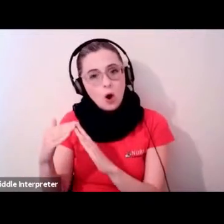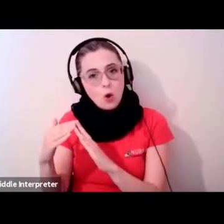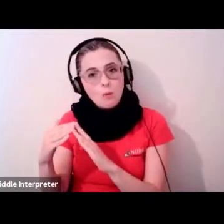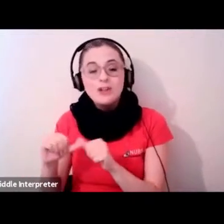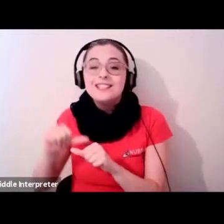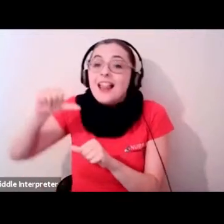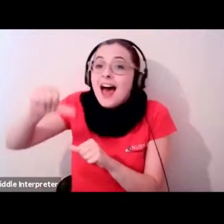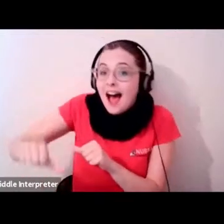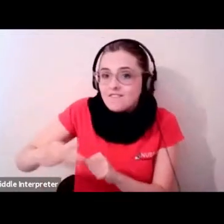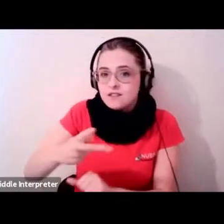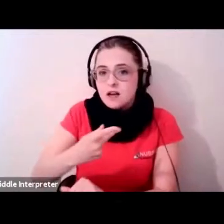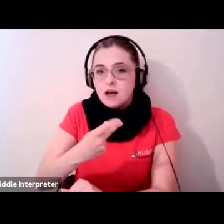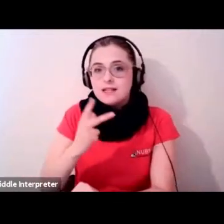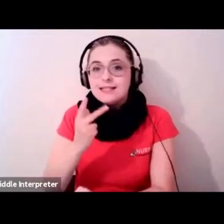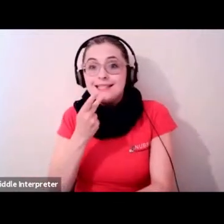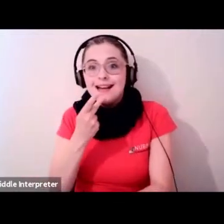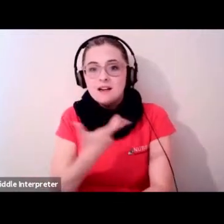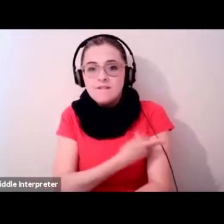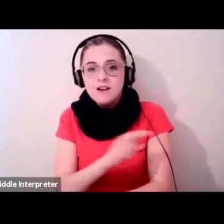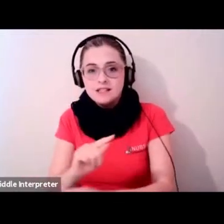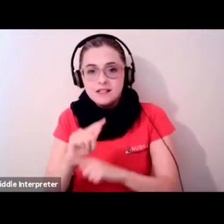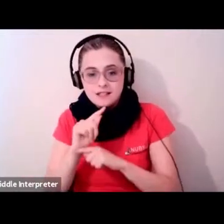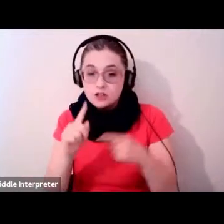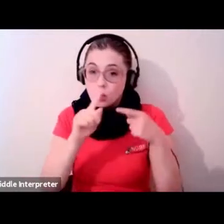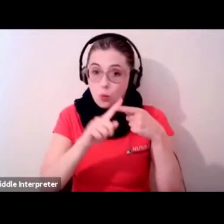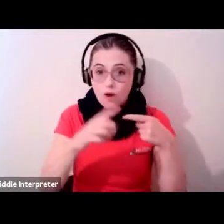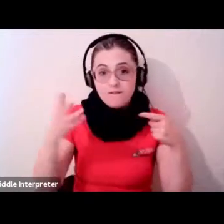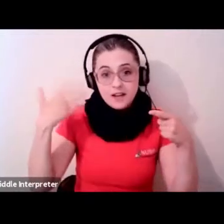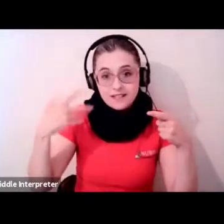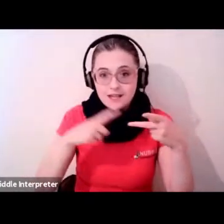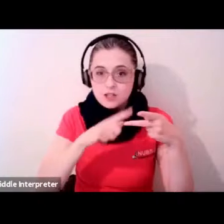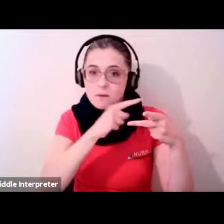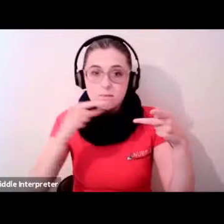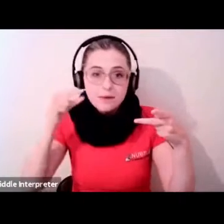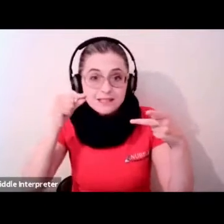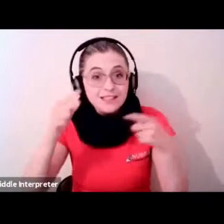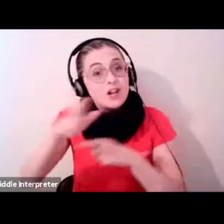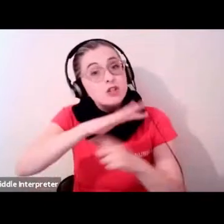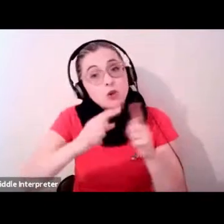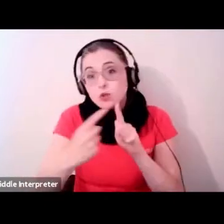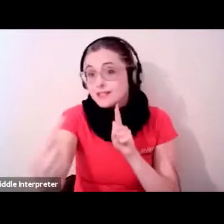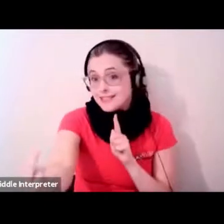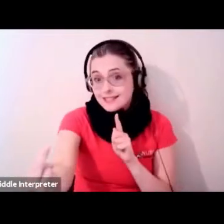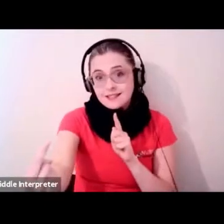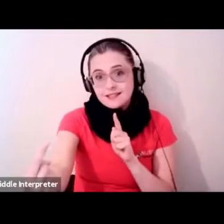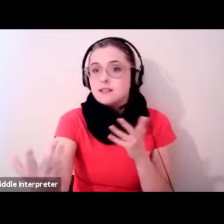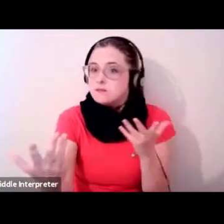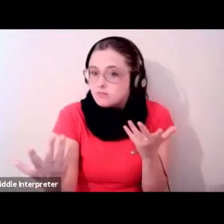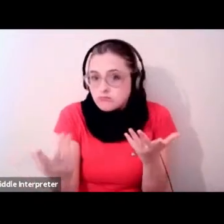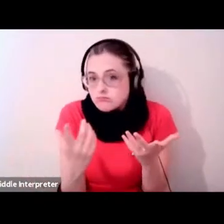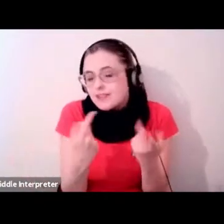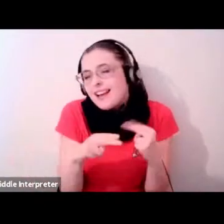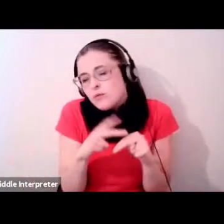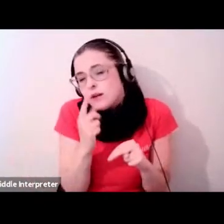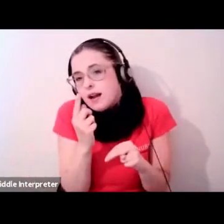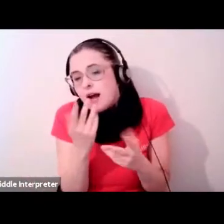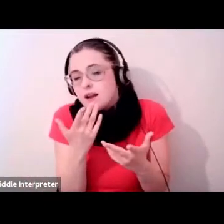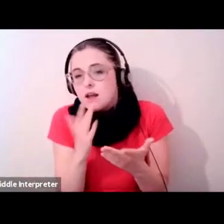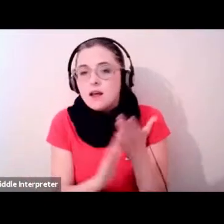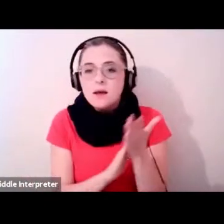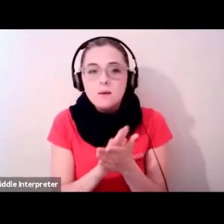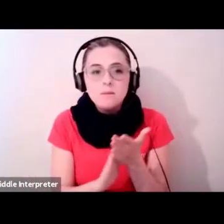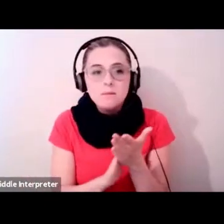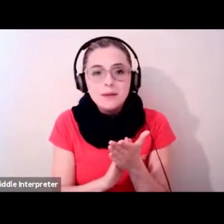second vaccination. So ventilation, masks, keep social distancing to the extent that we can. And that